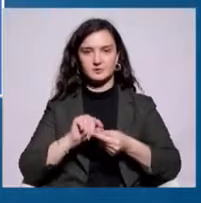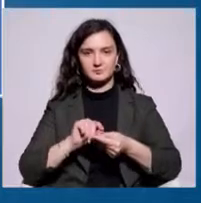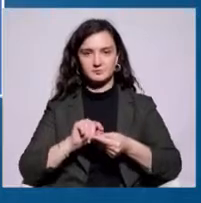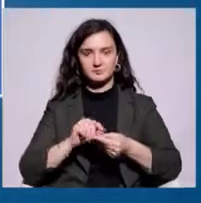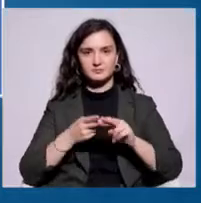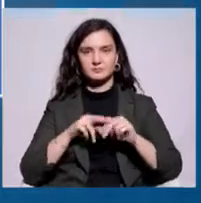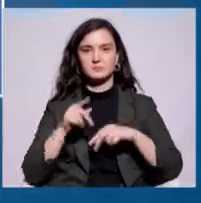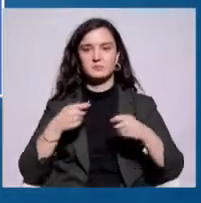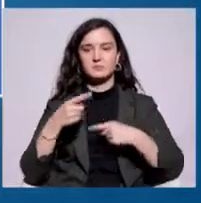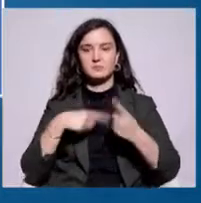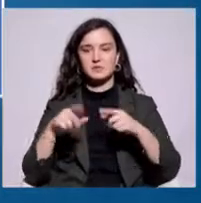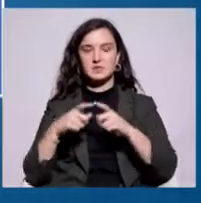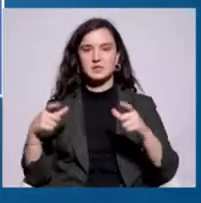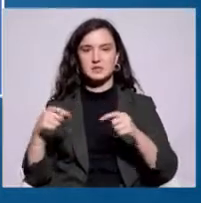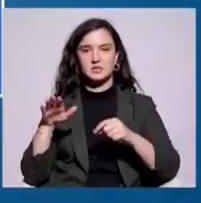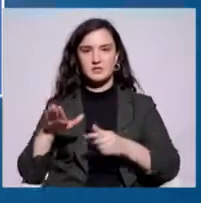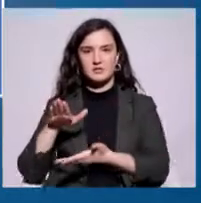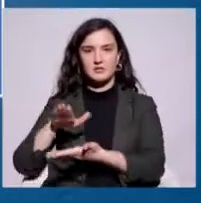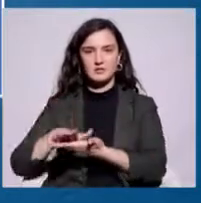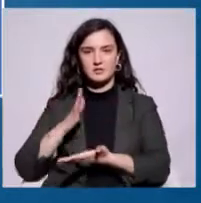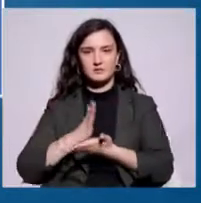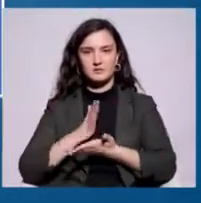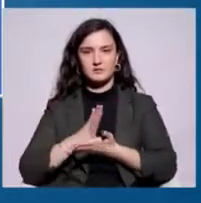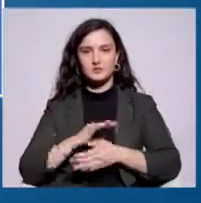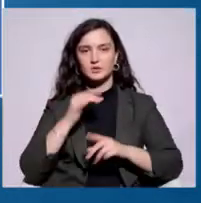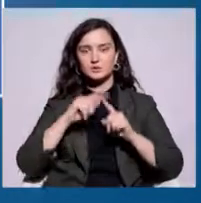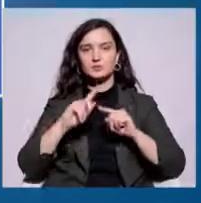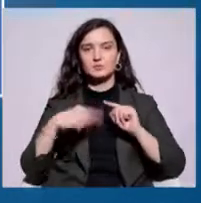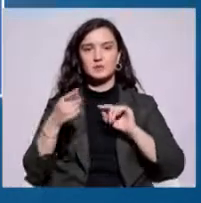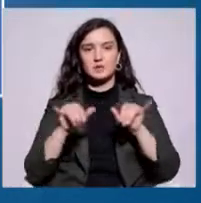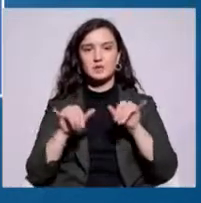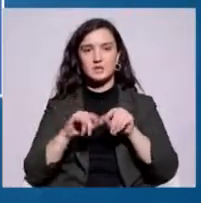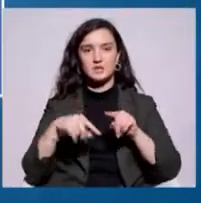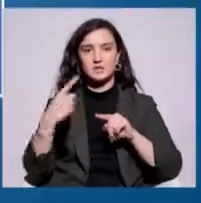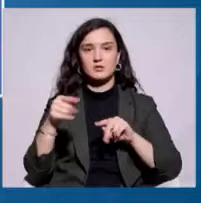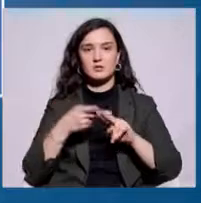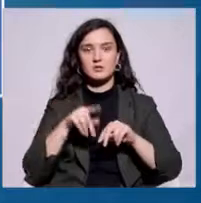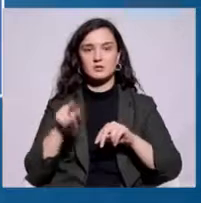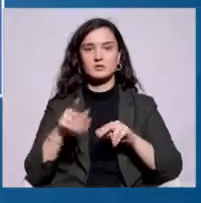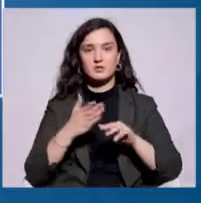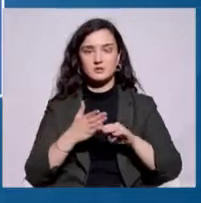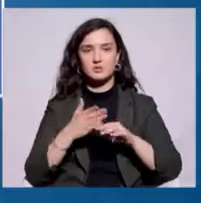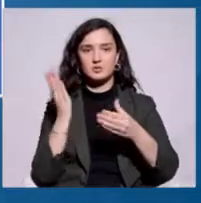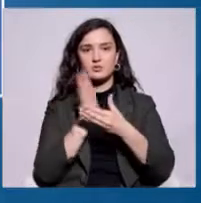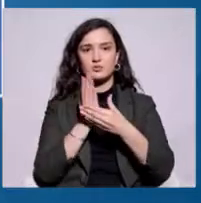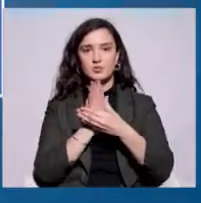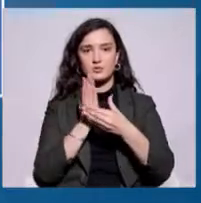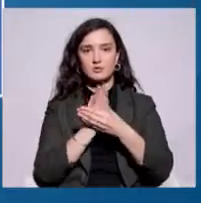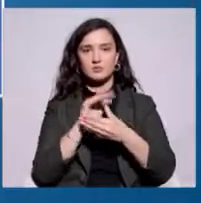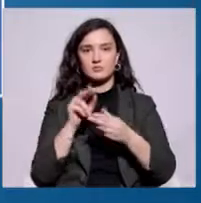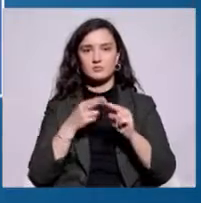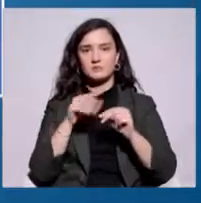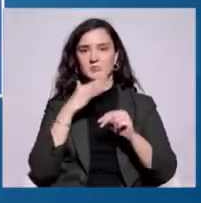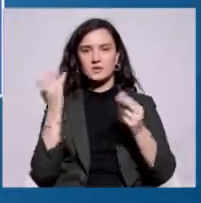keyboard, and there is a business card. Next to the desk, there is a drawer,